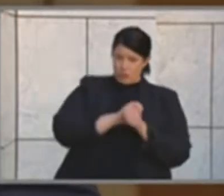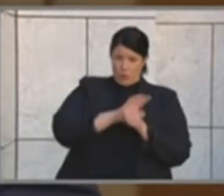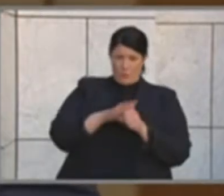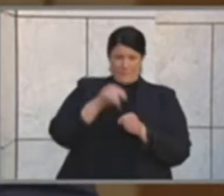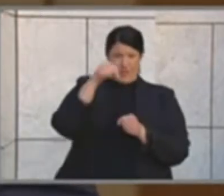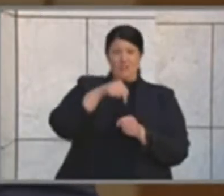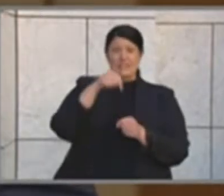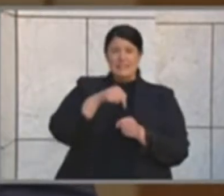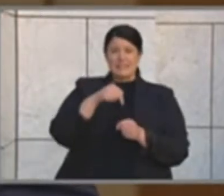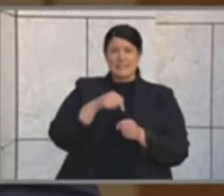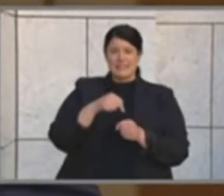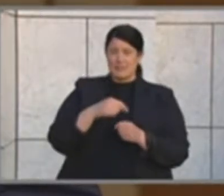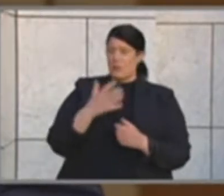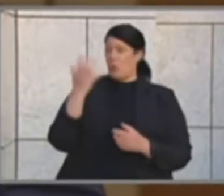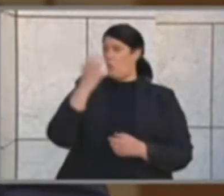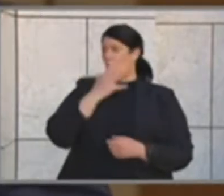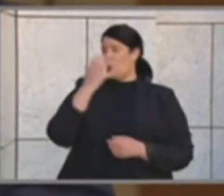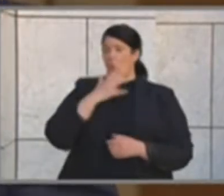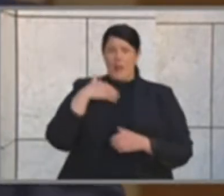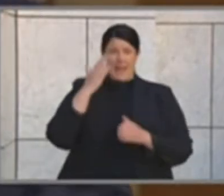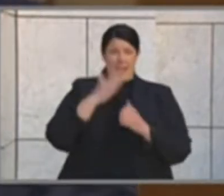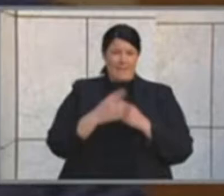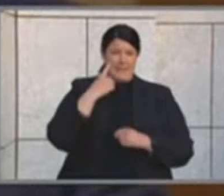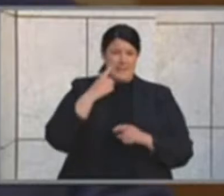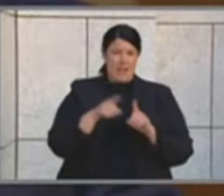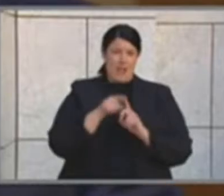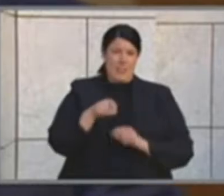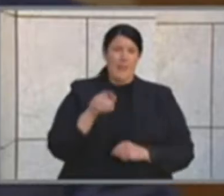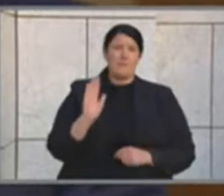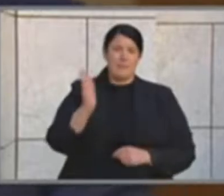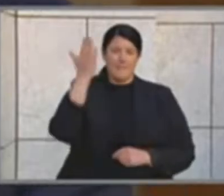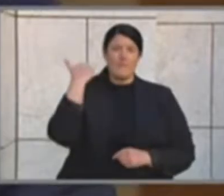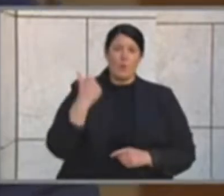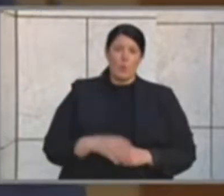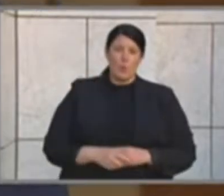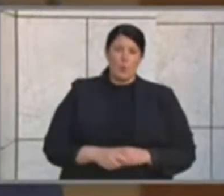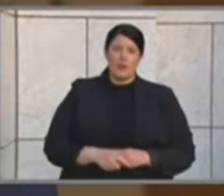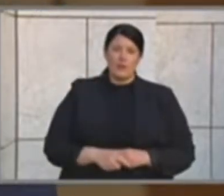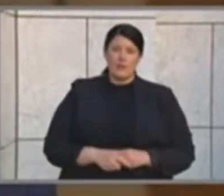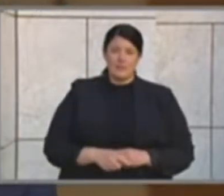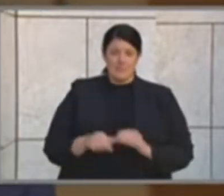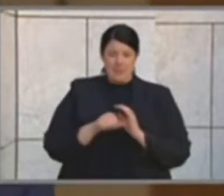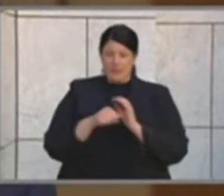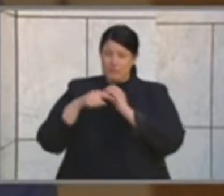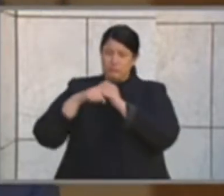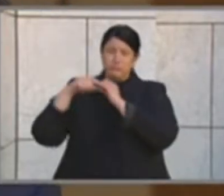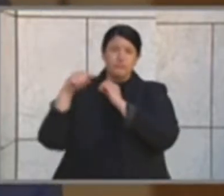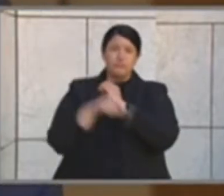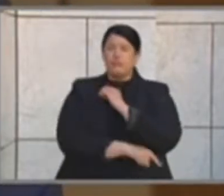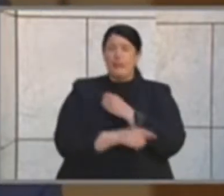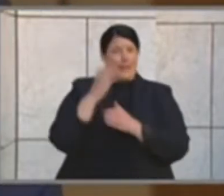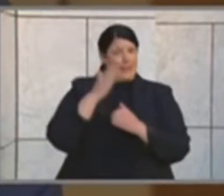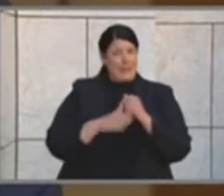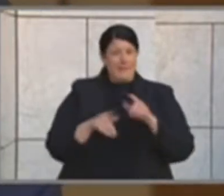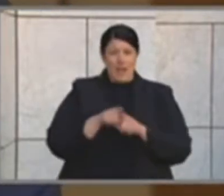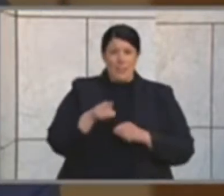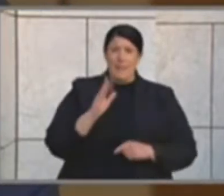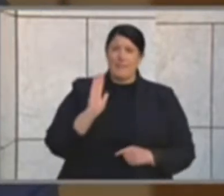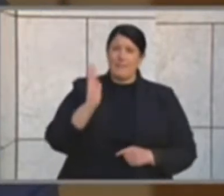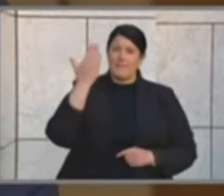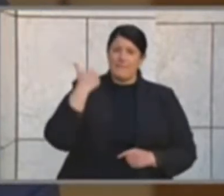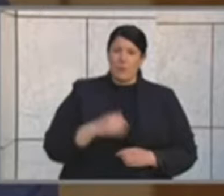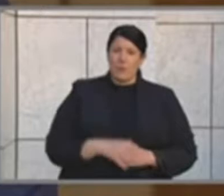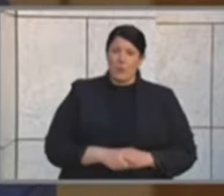this economic shock, the size of which the country has never ever seen before, from a position of economic strength. When growth was